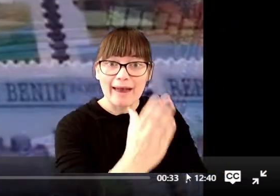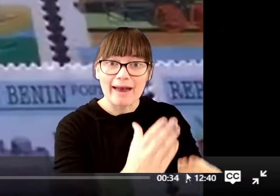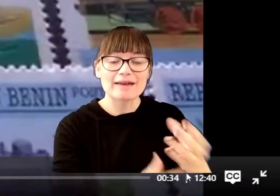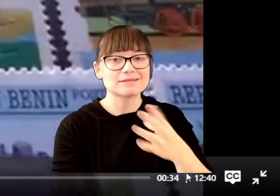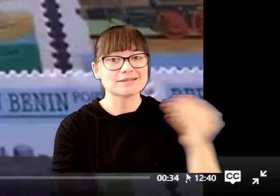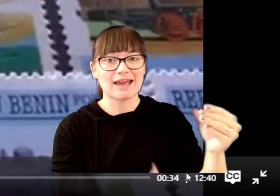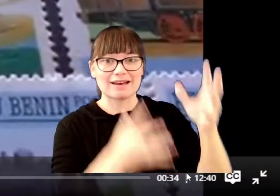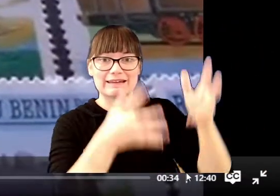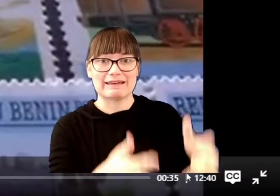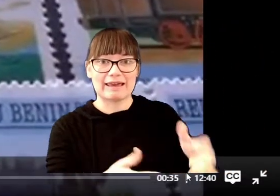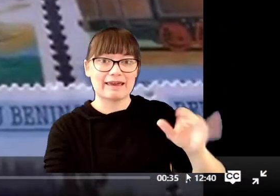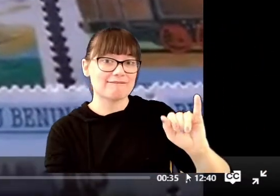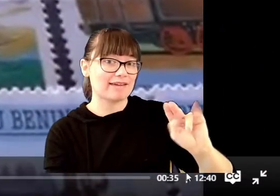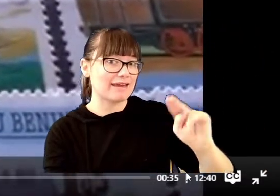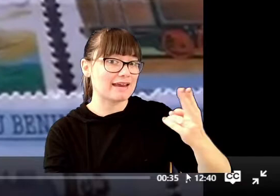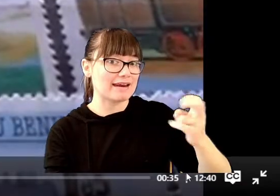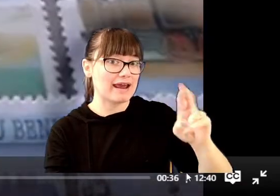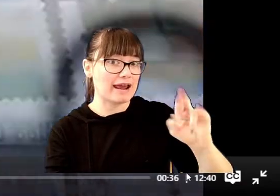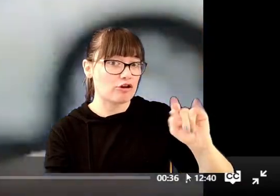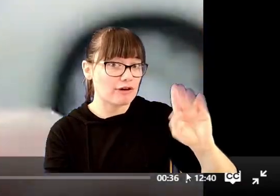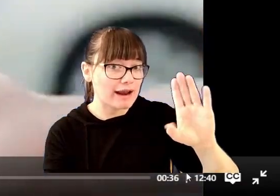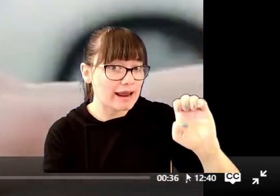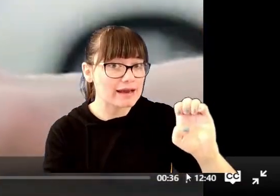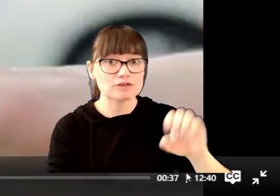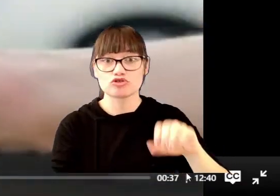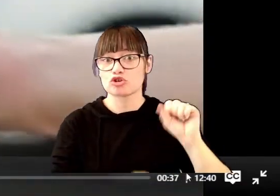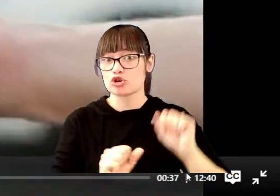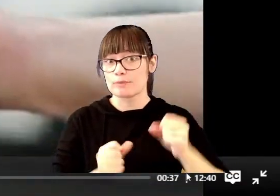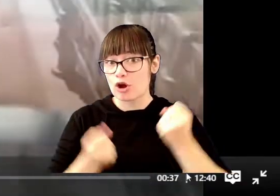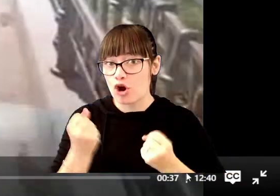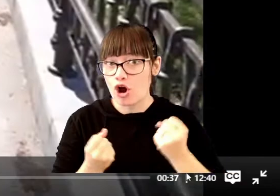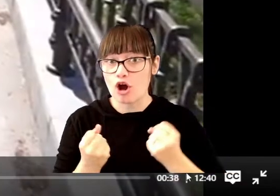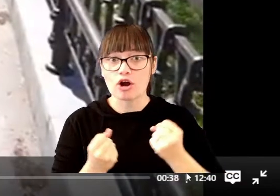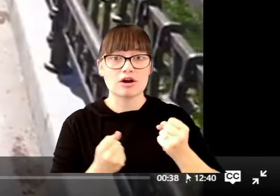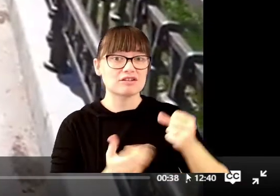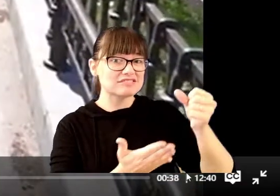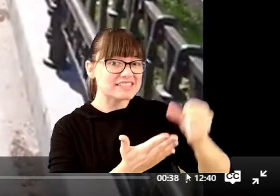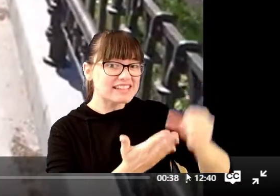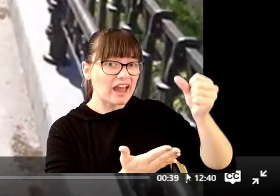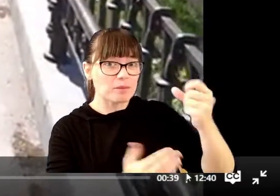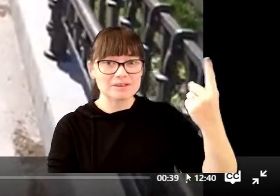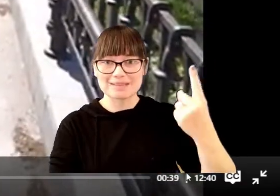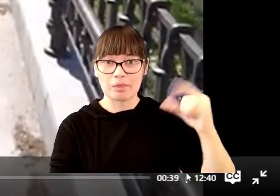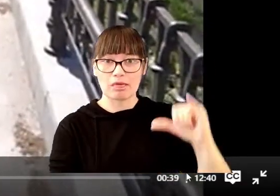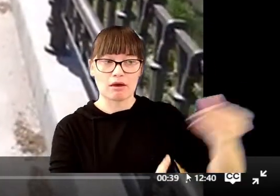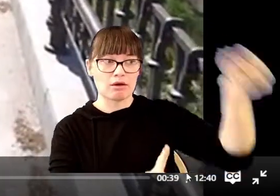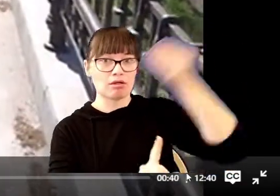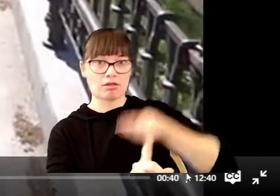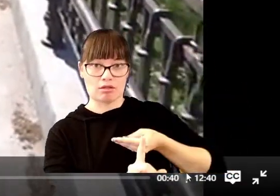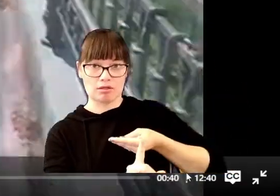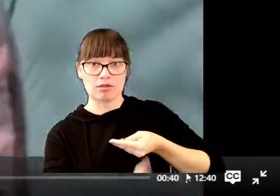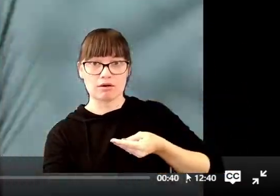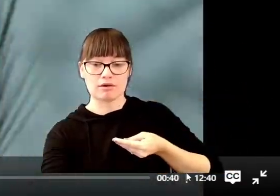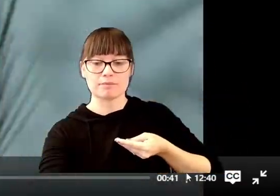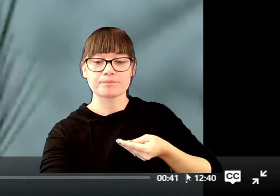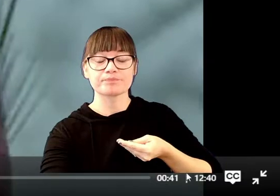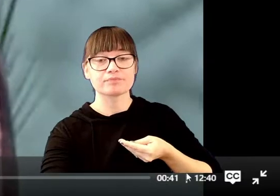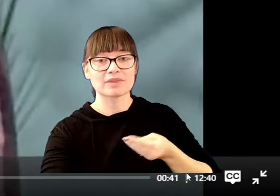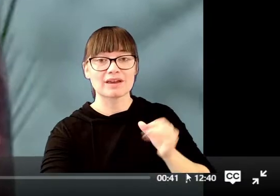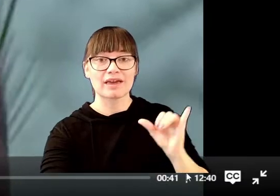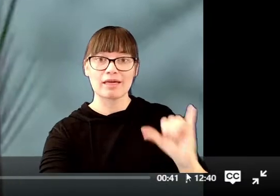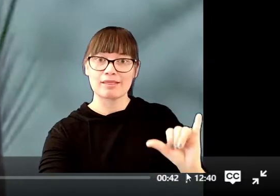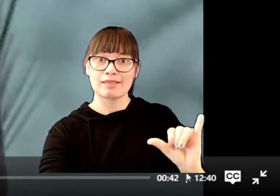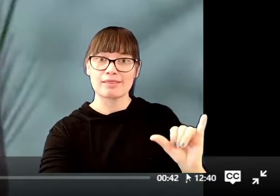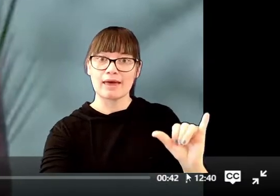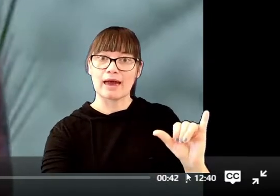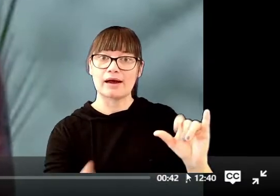you, a collection of stamps, or they left you a car, or they left you something, and that was your inheritance. And the term is similar, right?